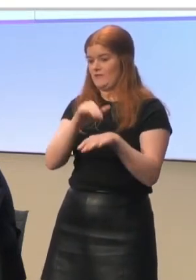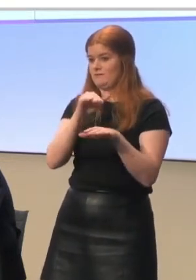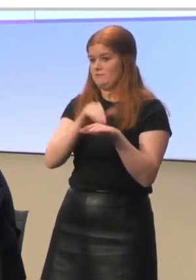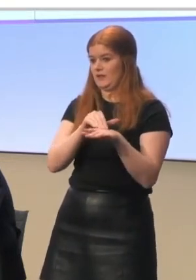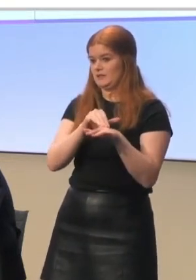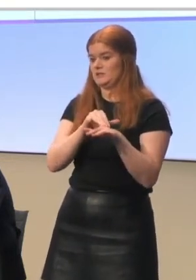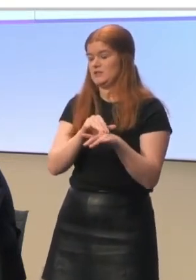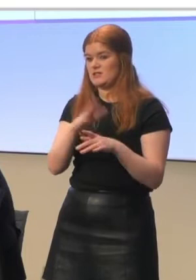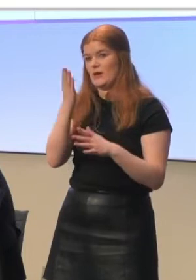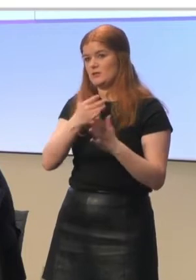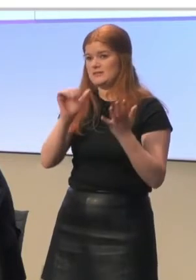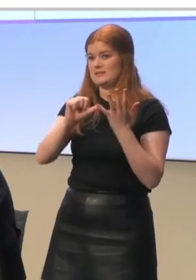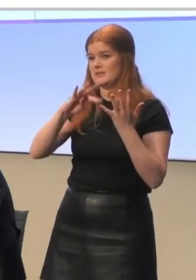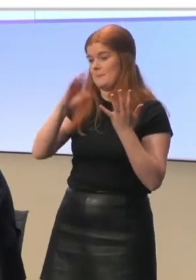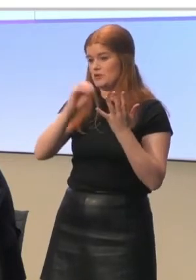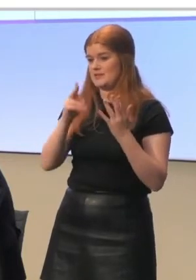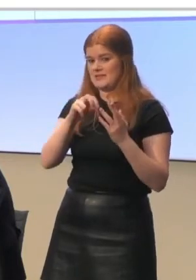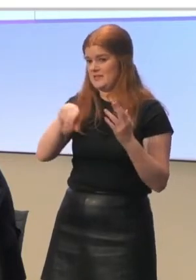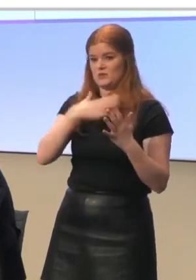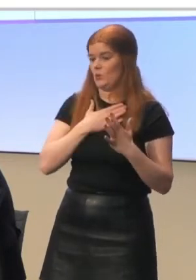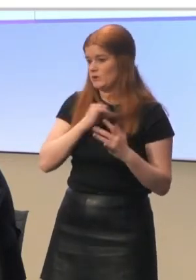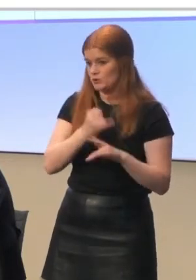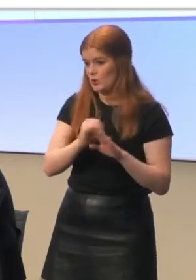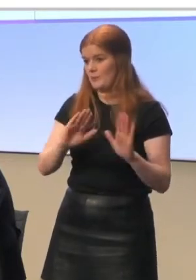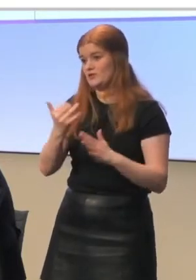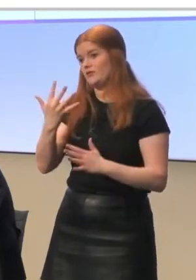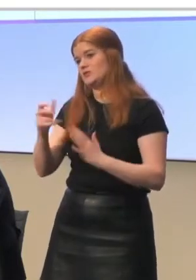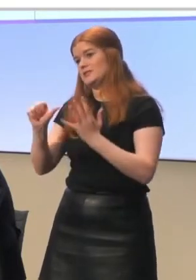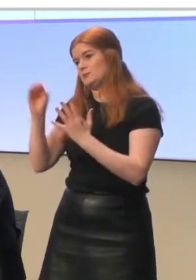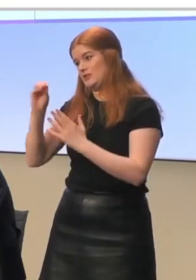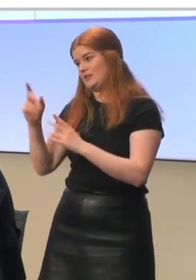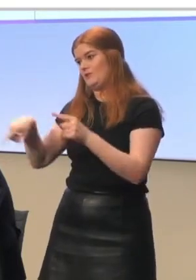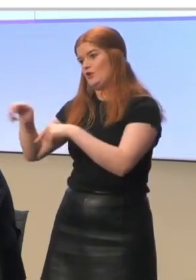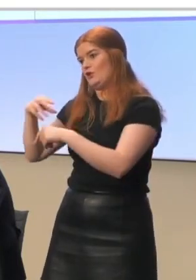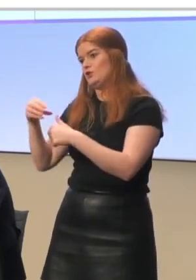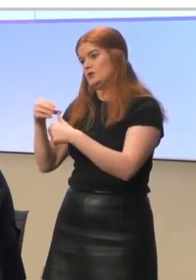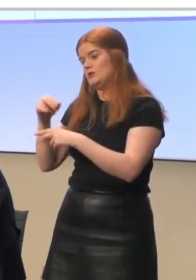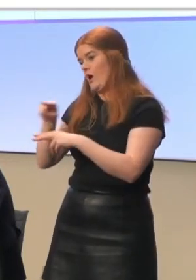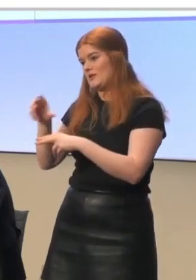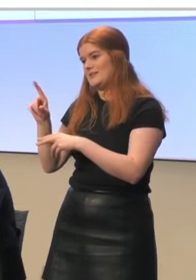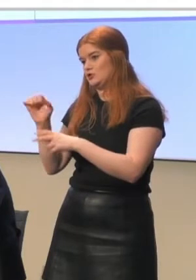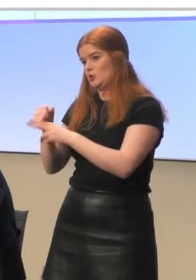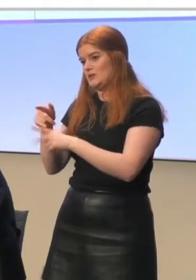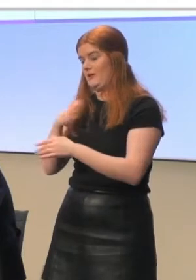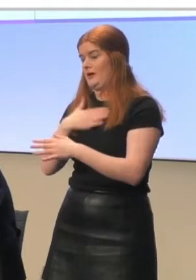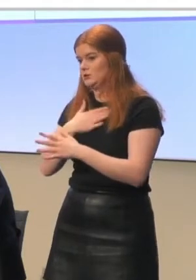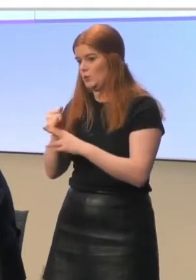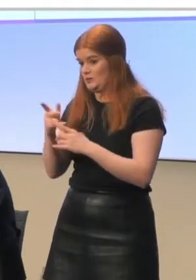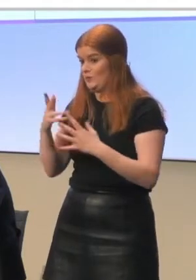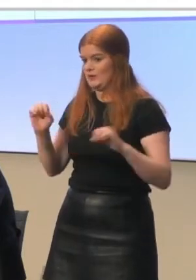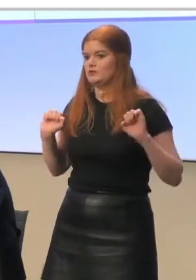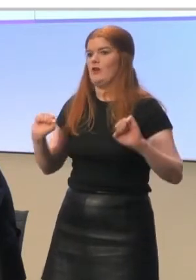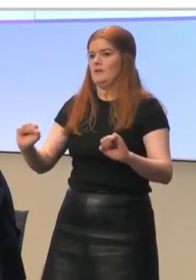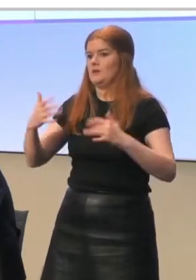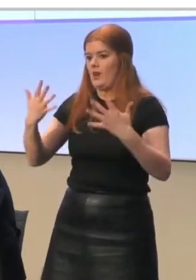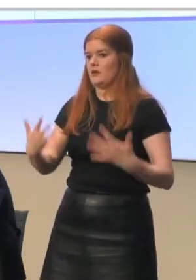DESH schools, 69% disliked school compared to 56% of students in non-DESH school. So that's driving a lot of